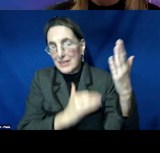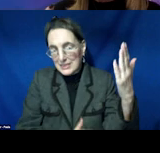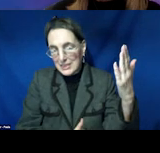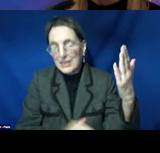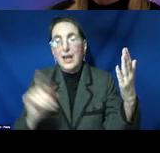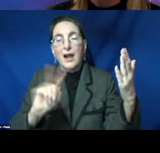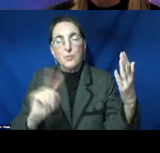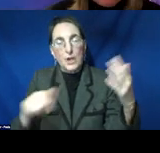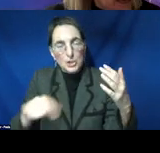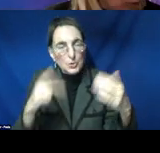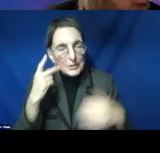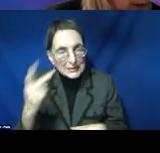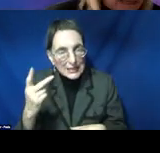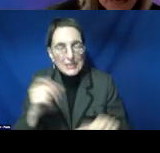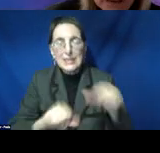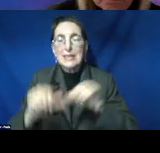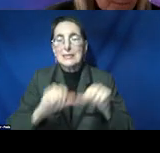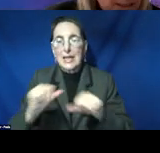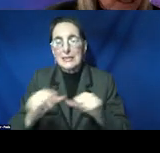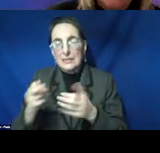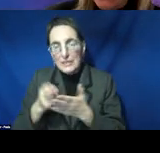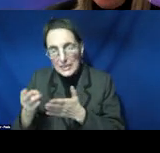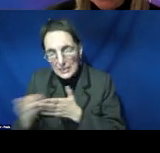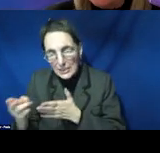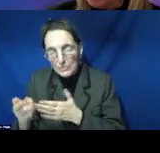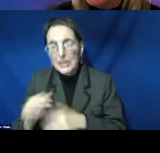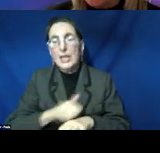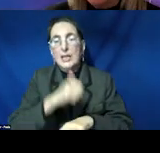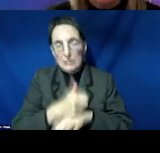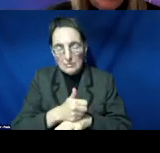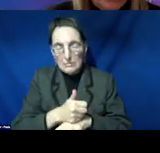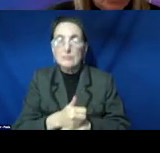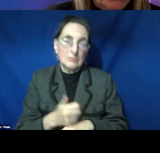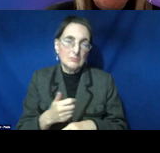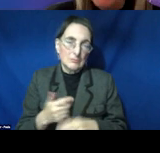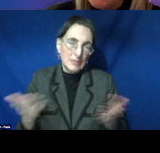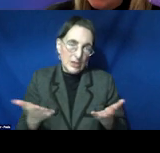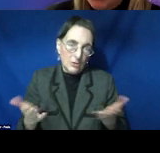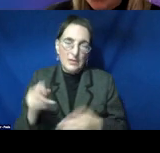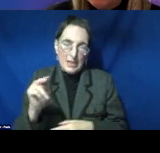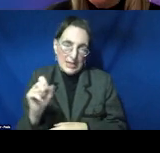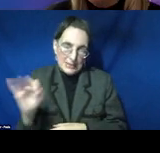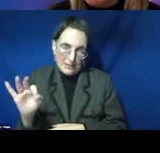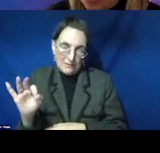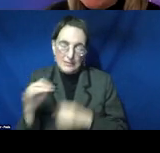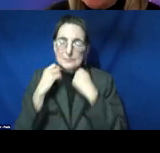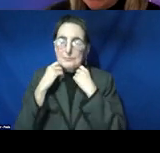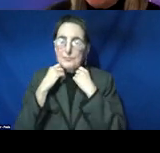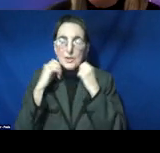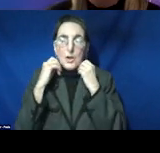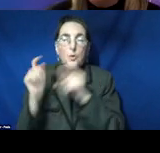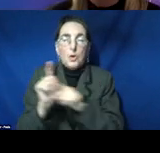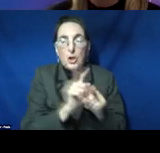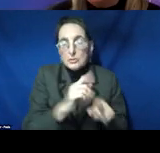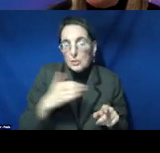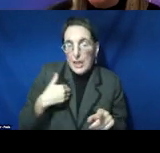see scientific integrity implemented at the National Science Foundation. We also